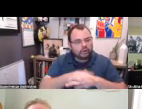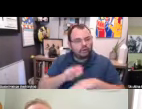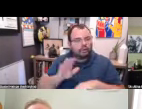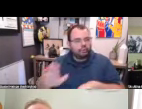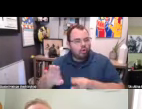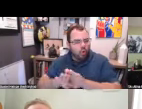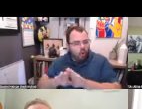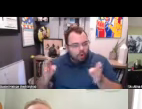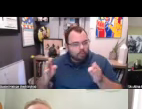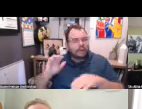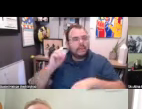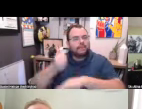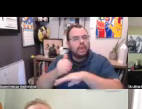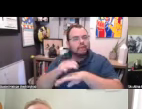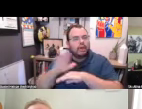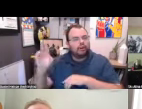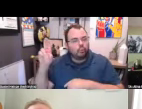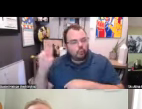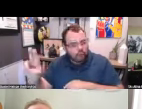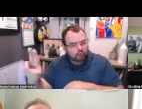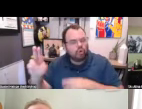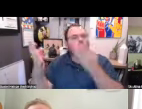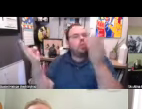then they can go and debate back and forth.